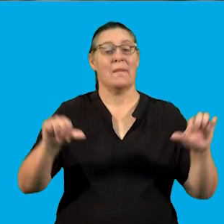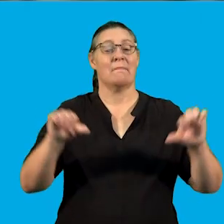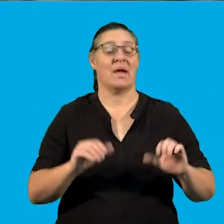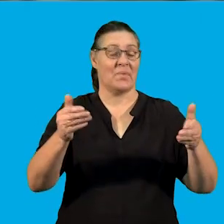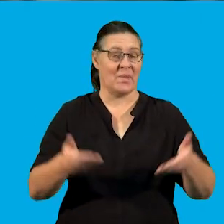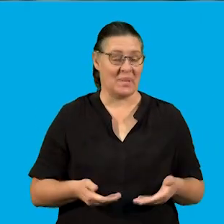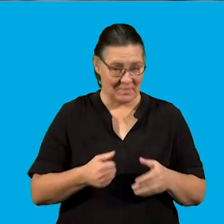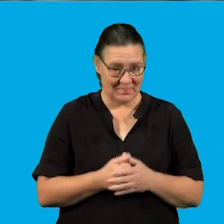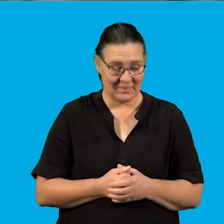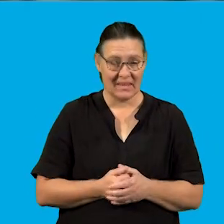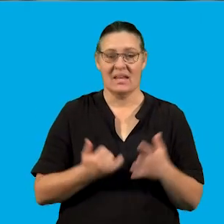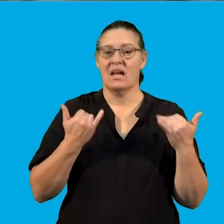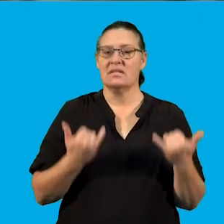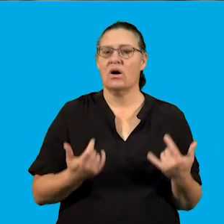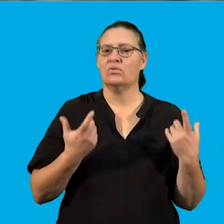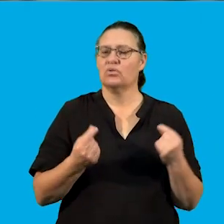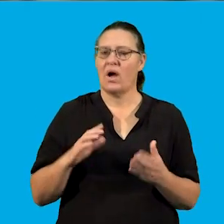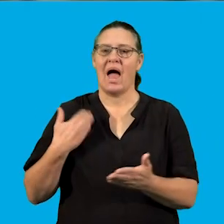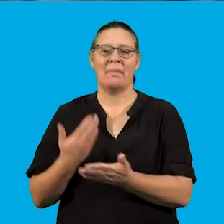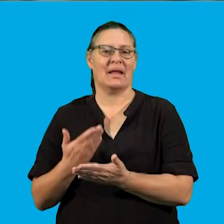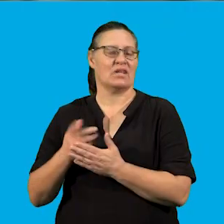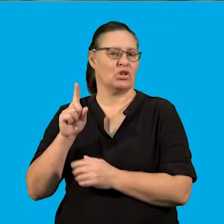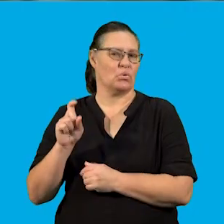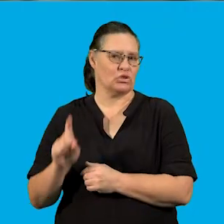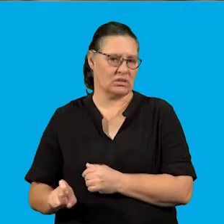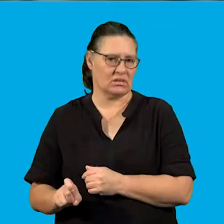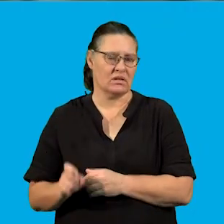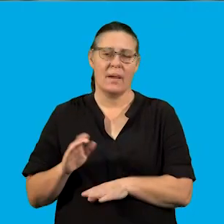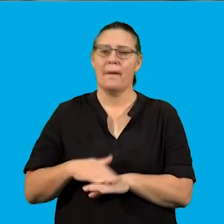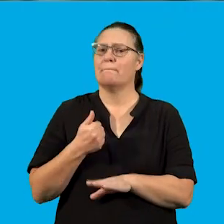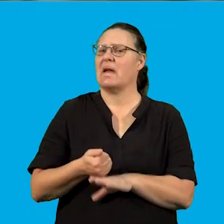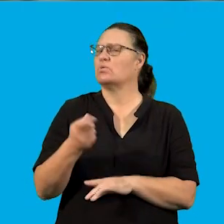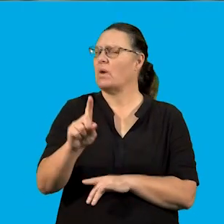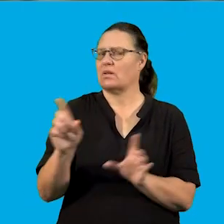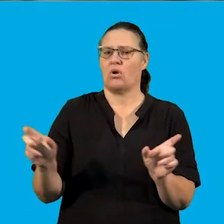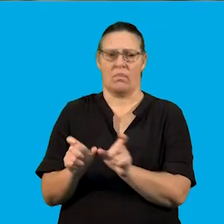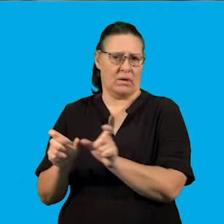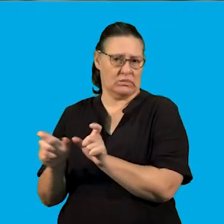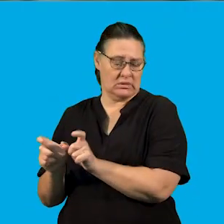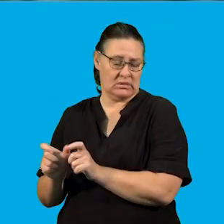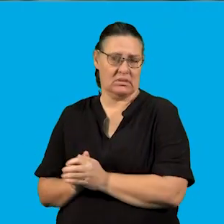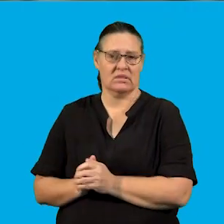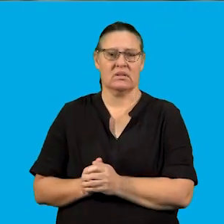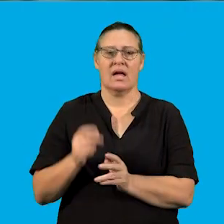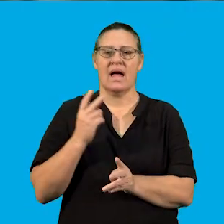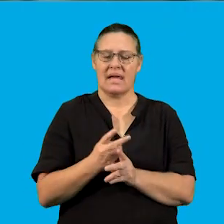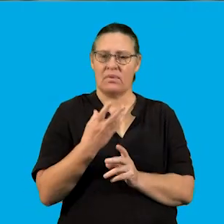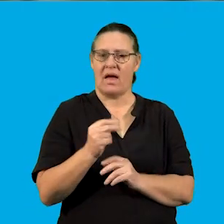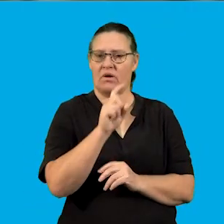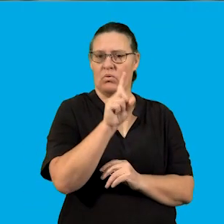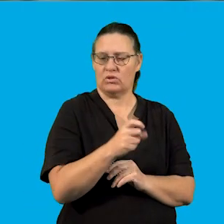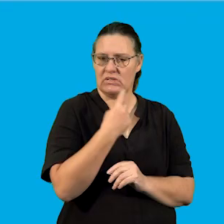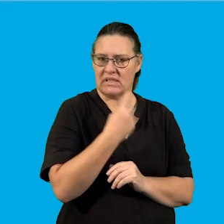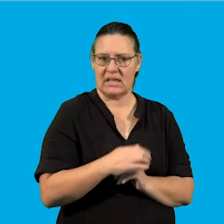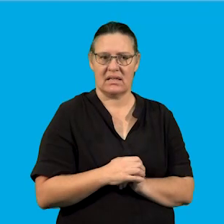Welcome back from an ad break. So now you're going to be doing some application questions again that are based on compounds. So to begin, we have this question here